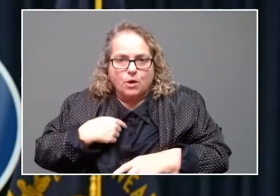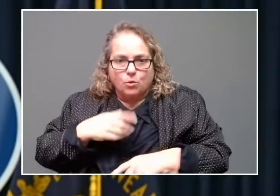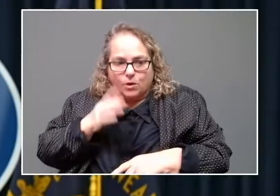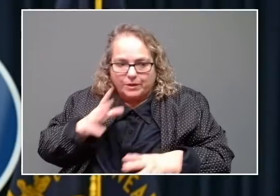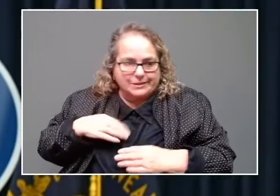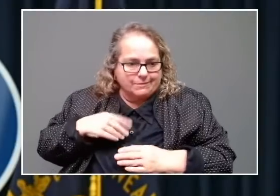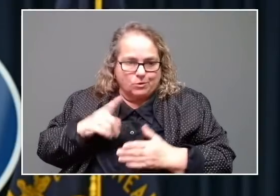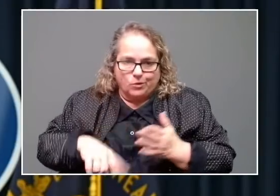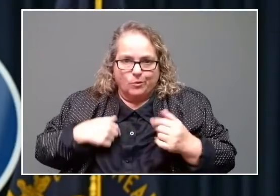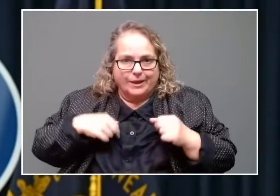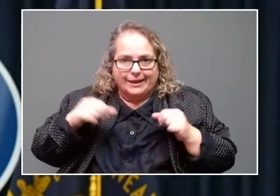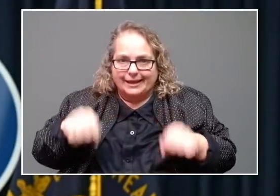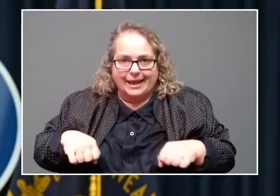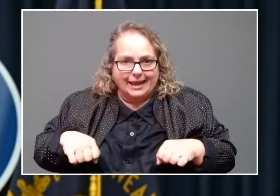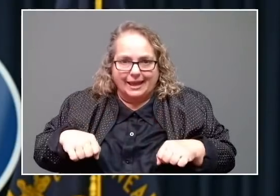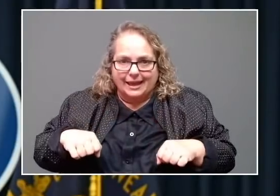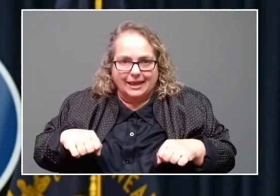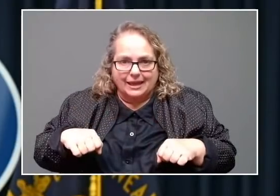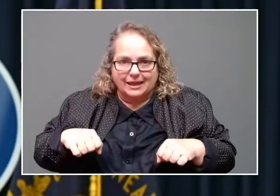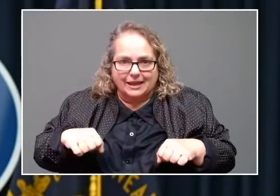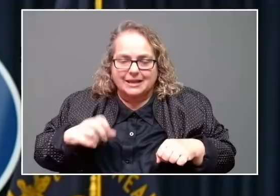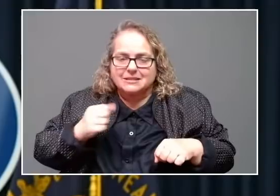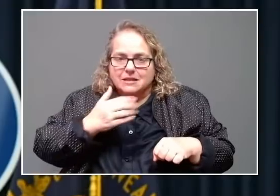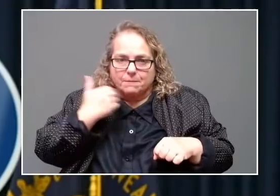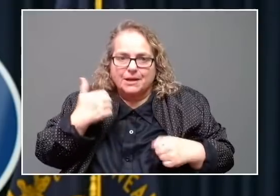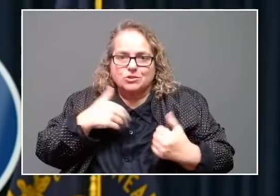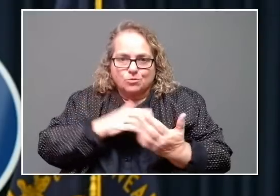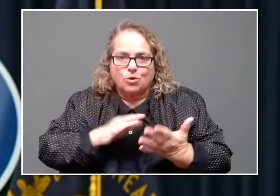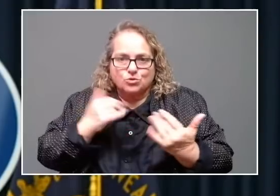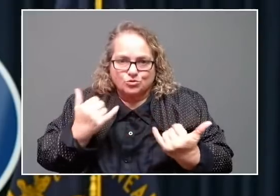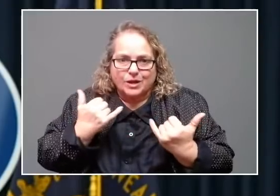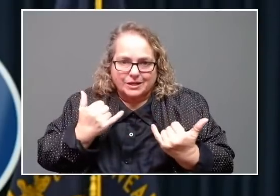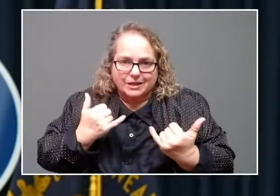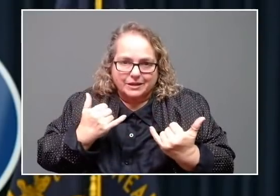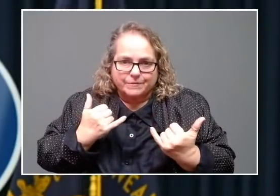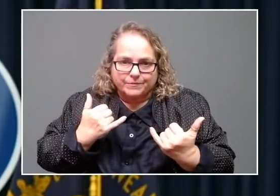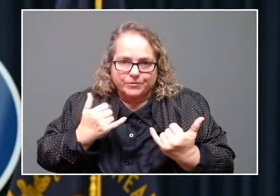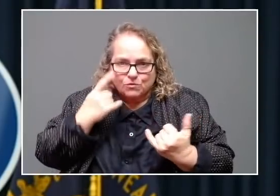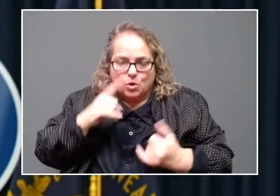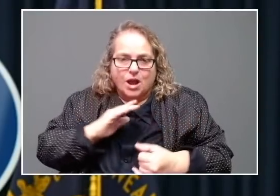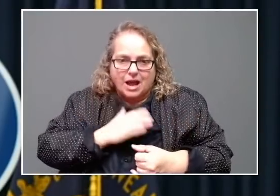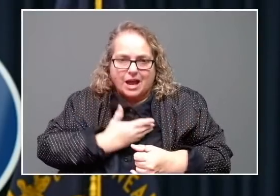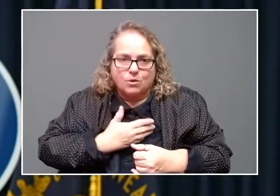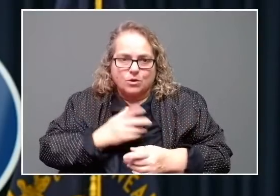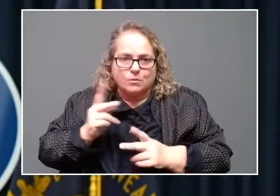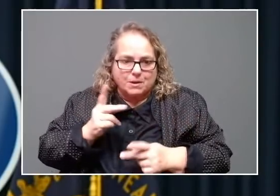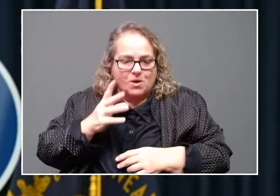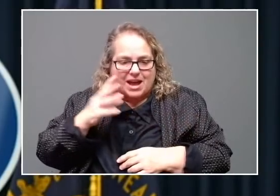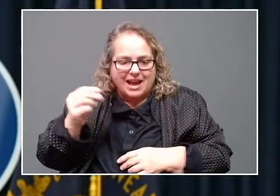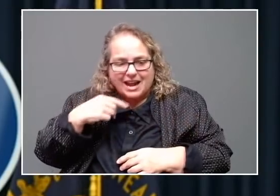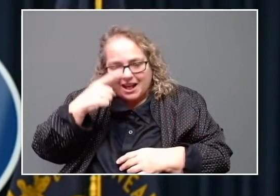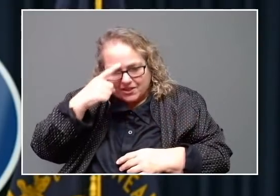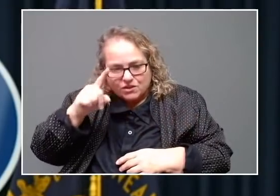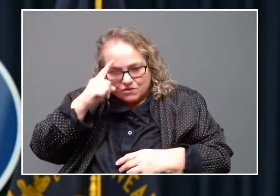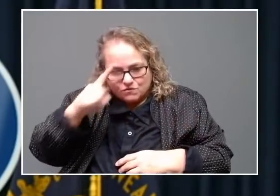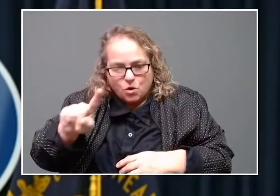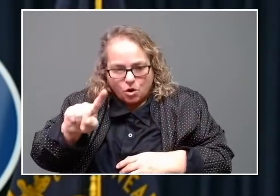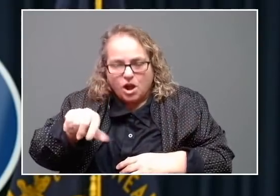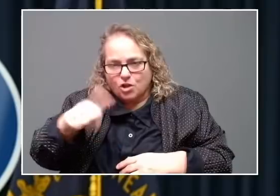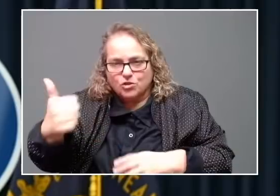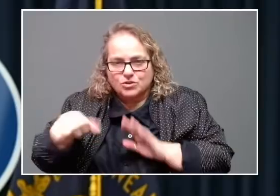is the best approach right now. I think for our residents and I think for other states